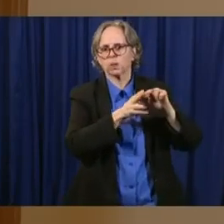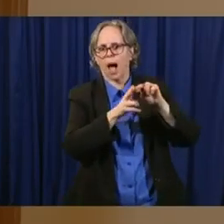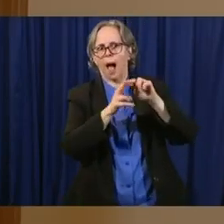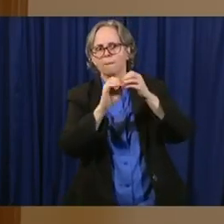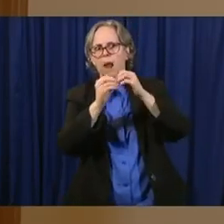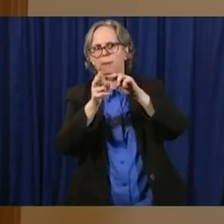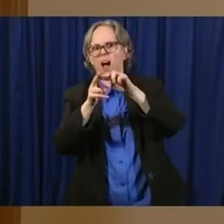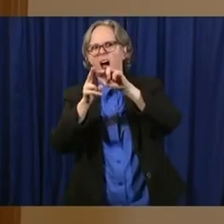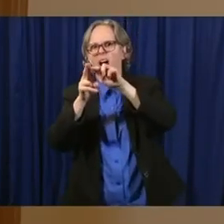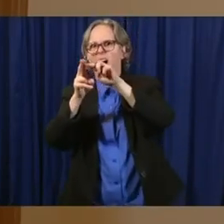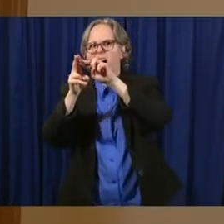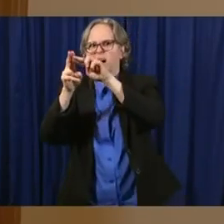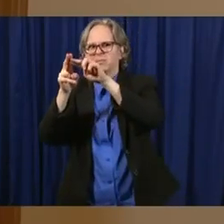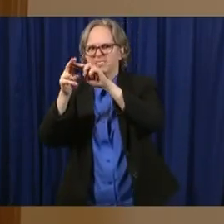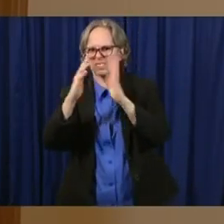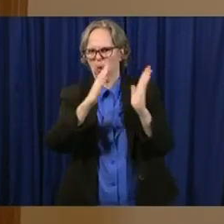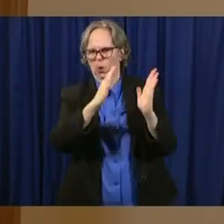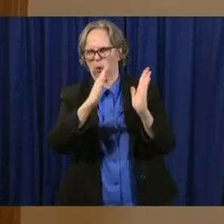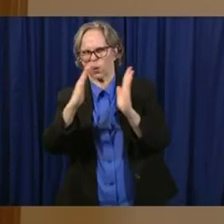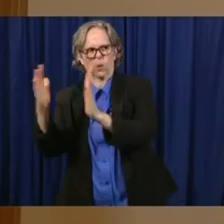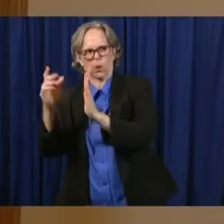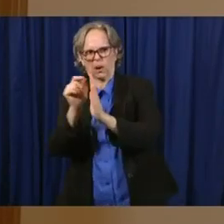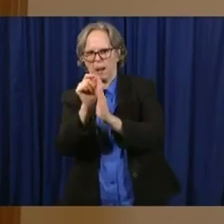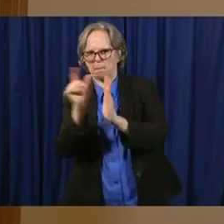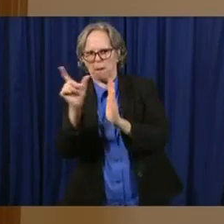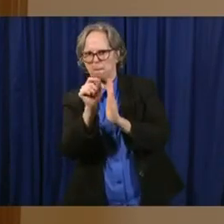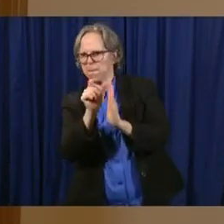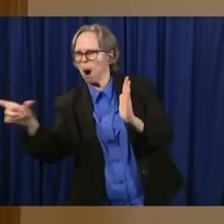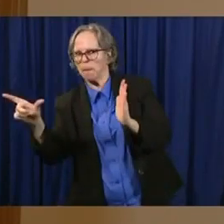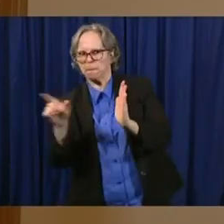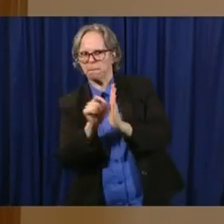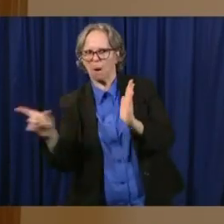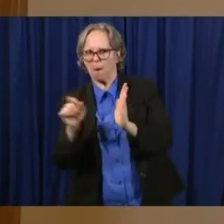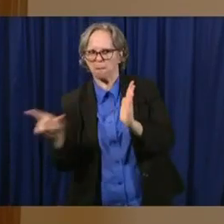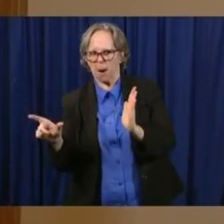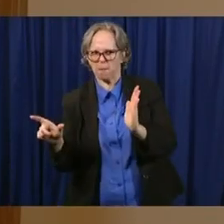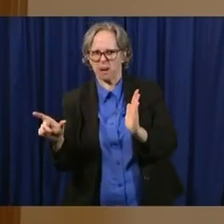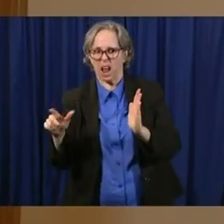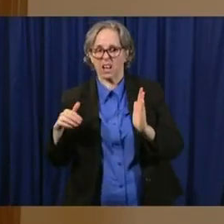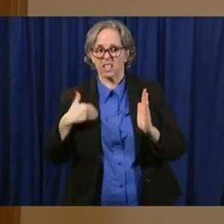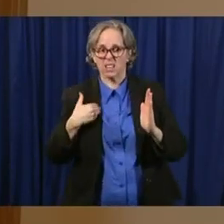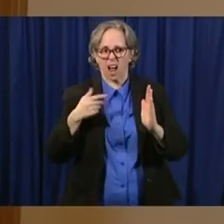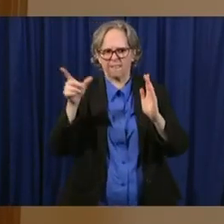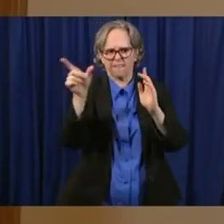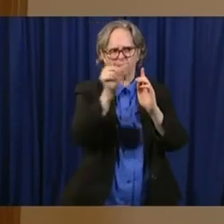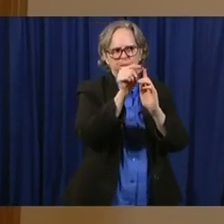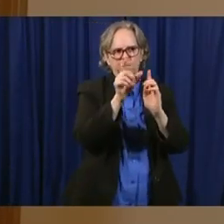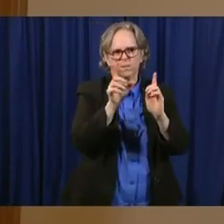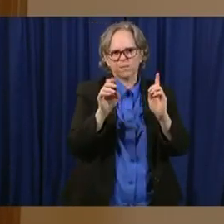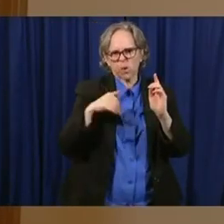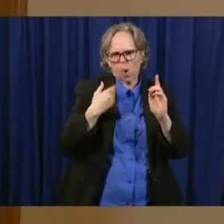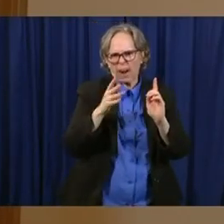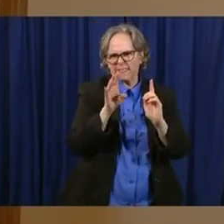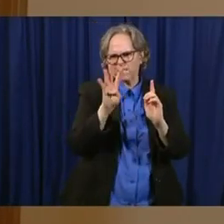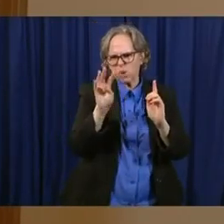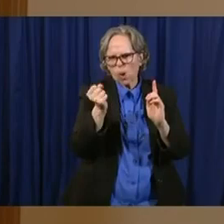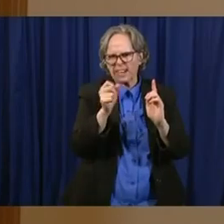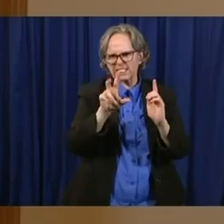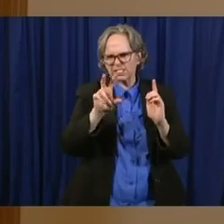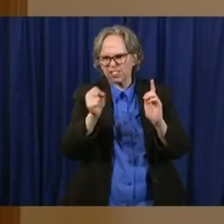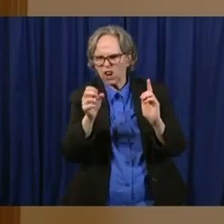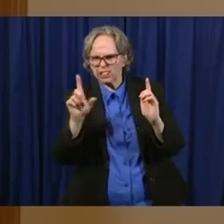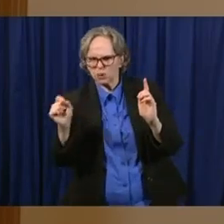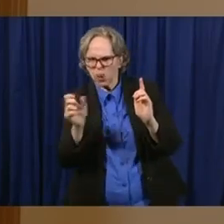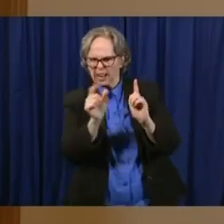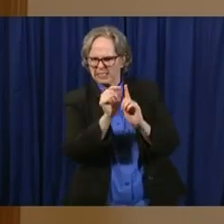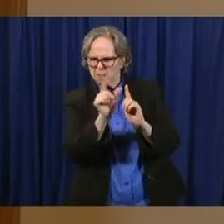bit skewed. So we are seeing people younger in the 40s, 30s, 20s, and a few that